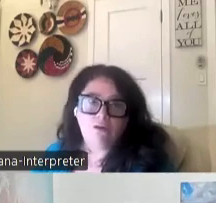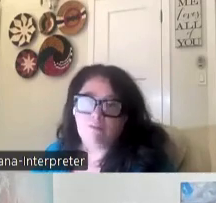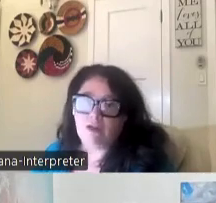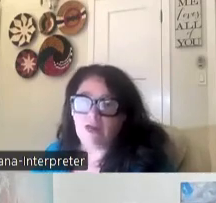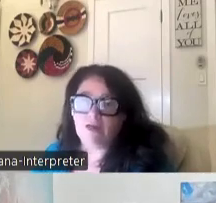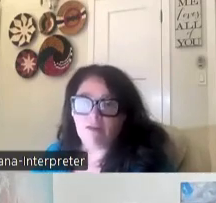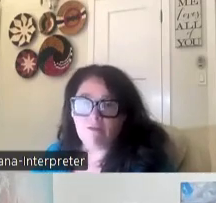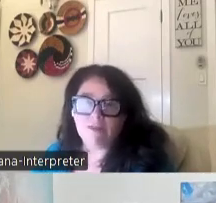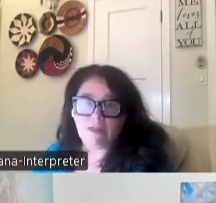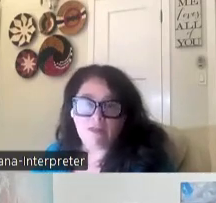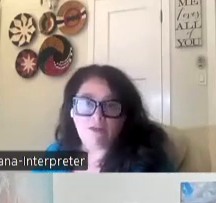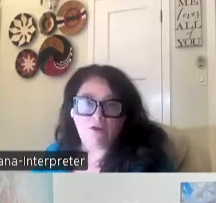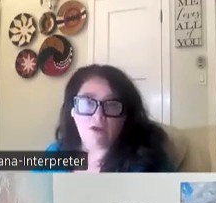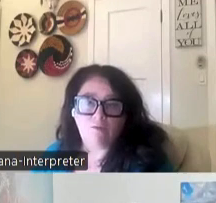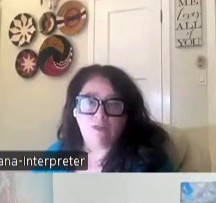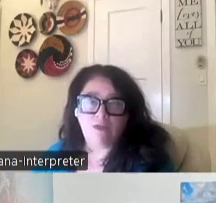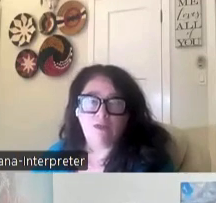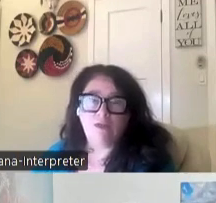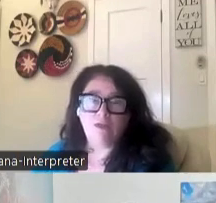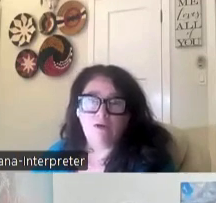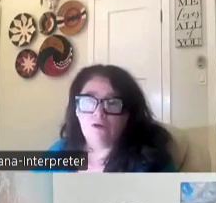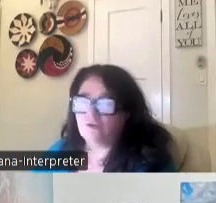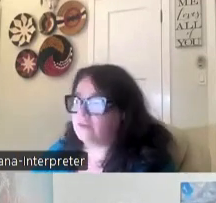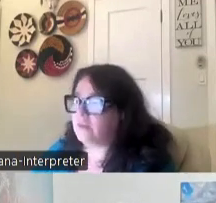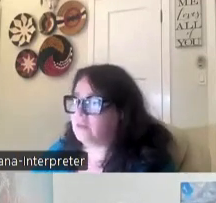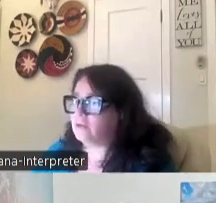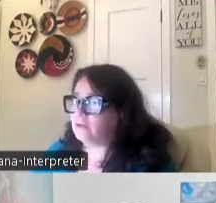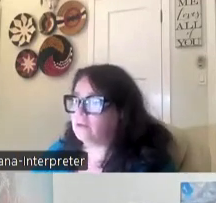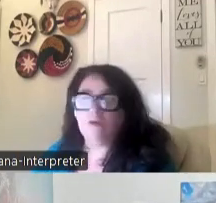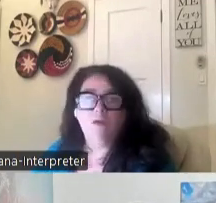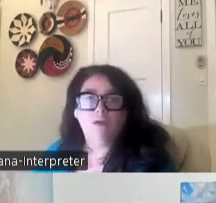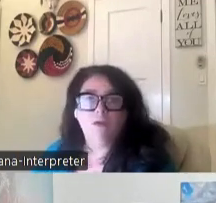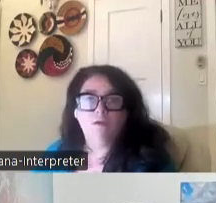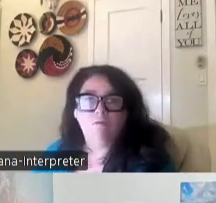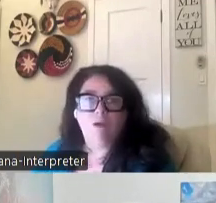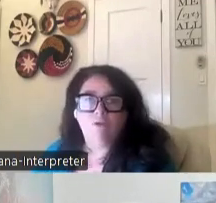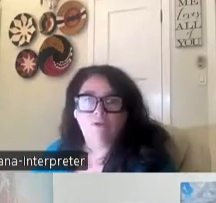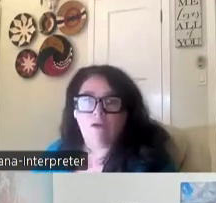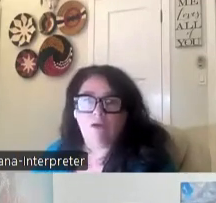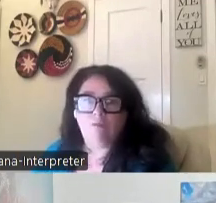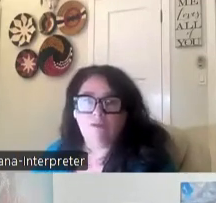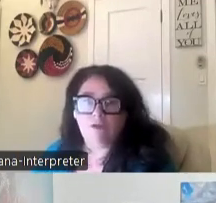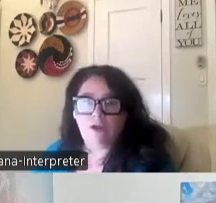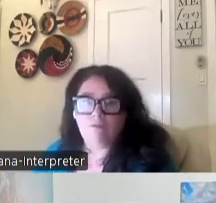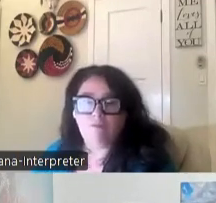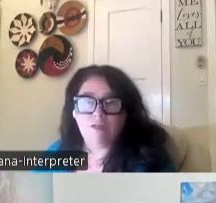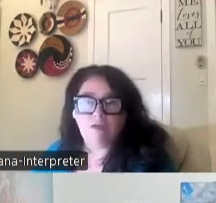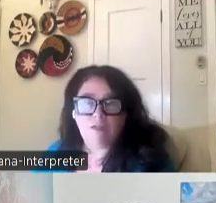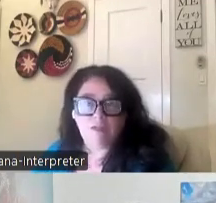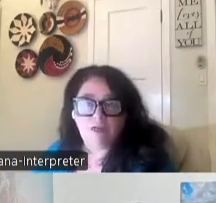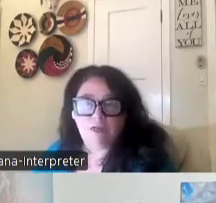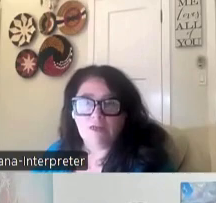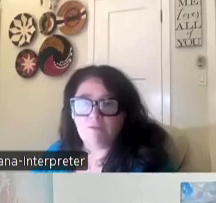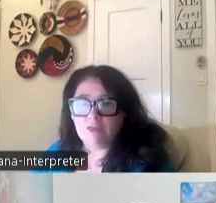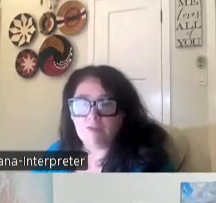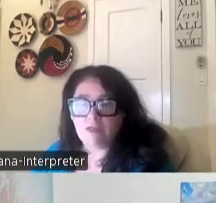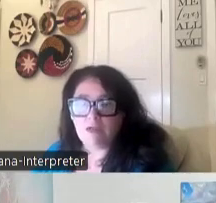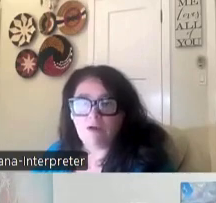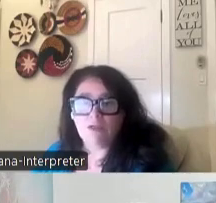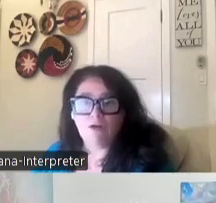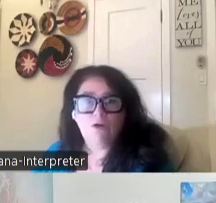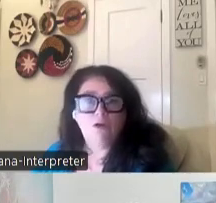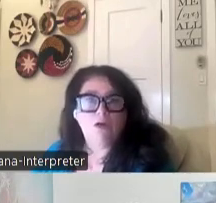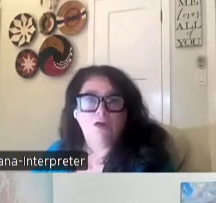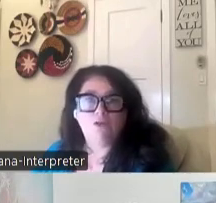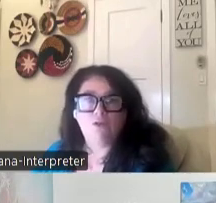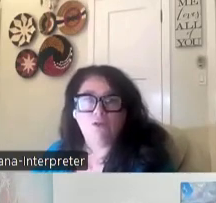But it's important to remember the full sequence of events because in 2023 and 2024, Southern California was extremely wet. In fact,